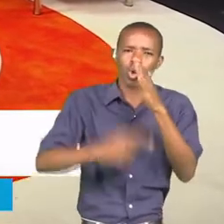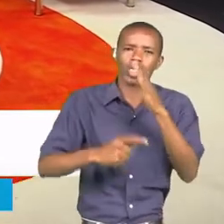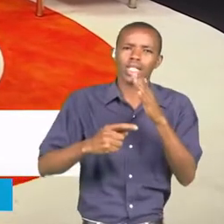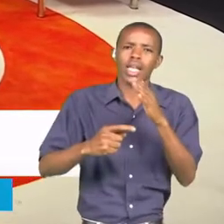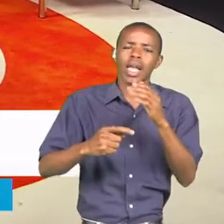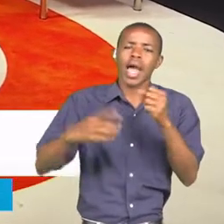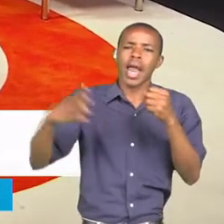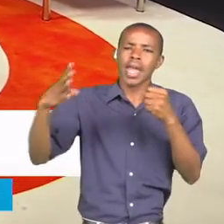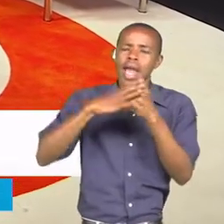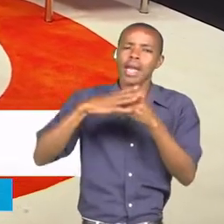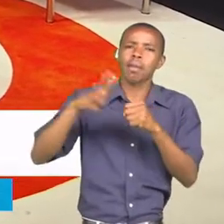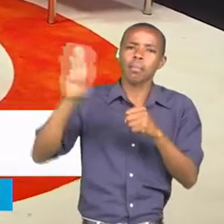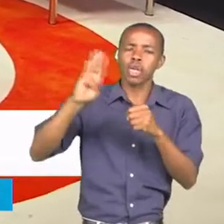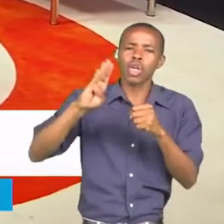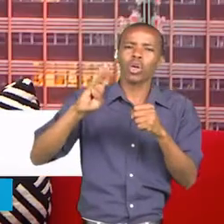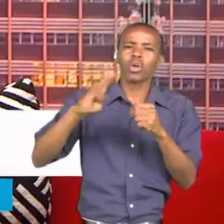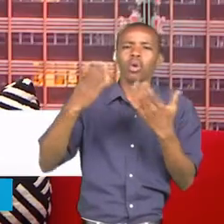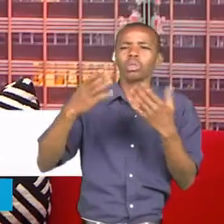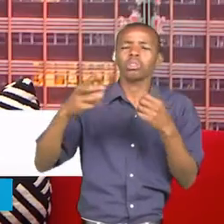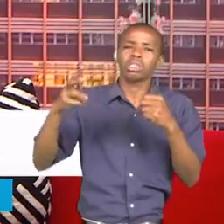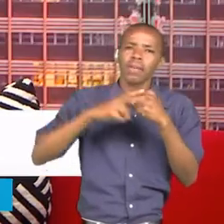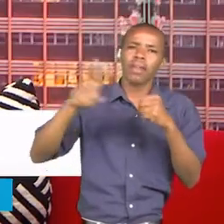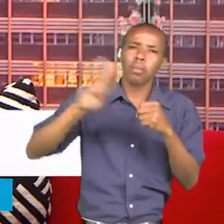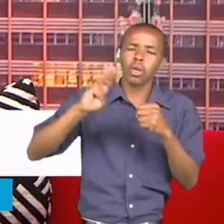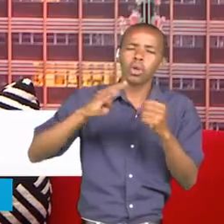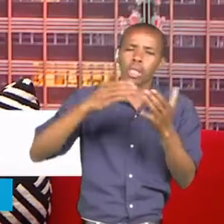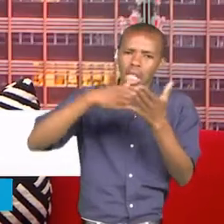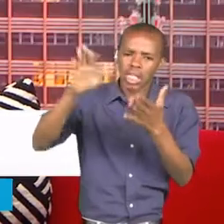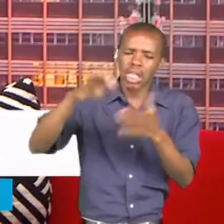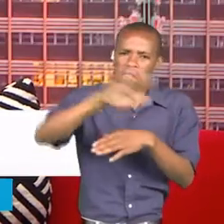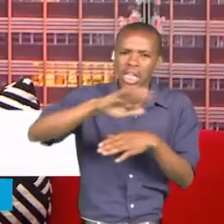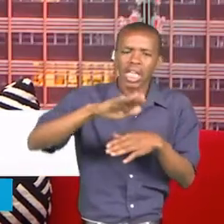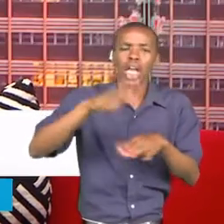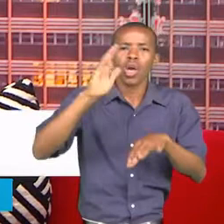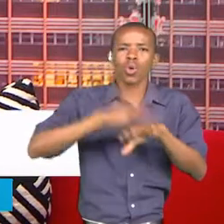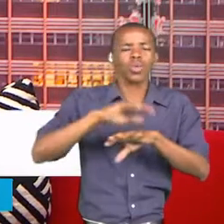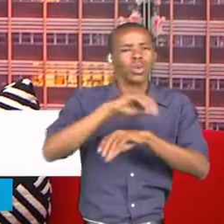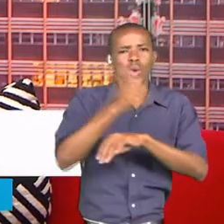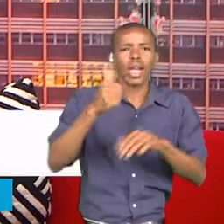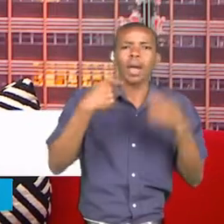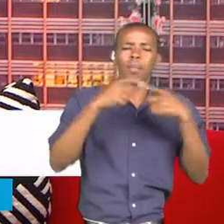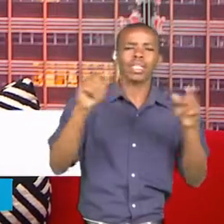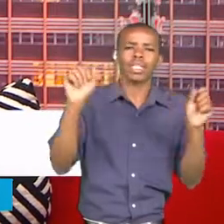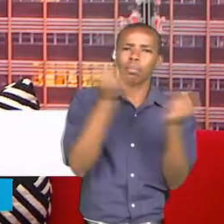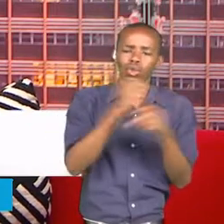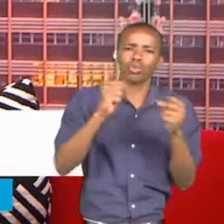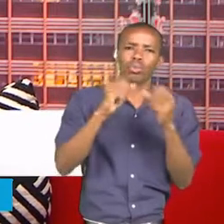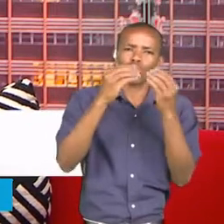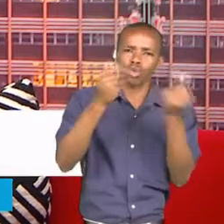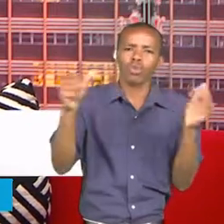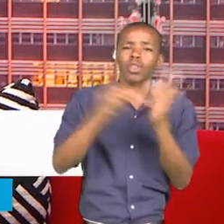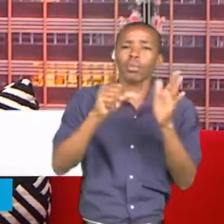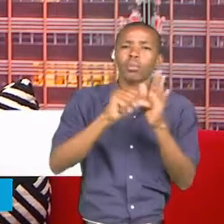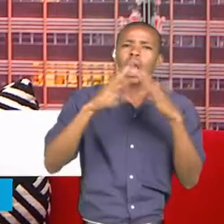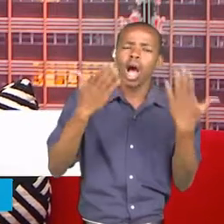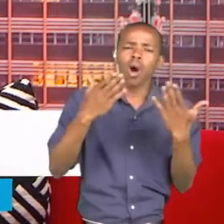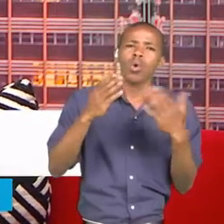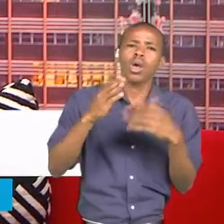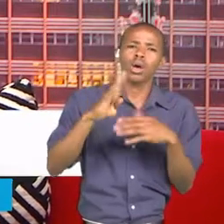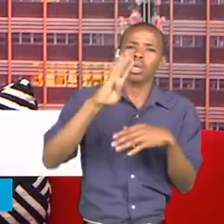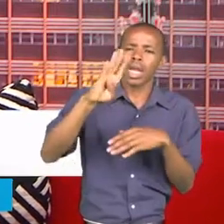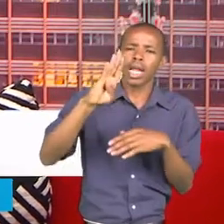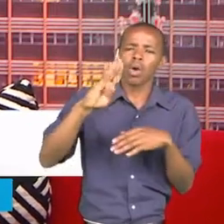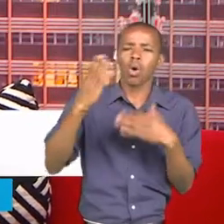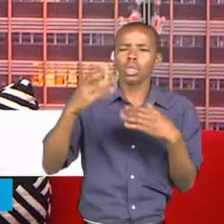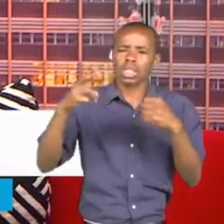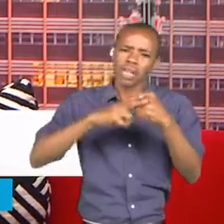9 billion, whatever it is they're sending on the ground is all good and well, but it's not going to solve the problem. Well, how else can we spend this 7-9 billion